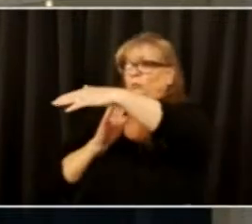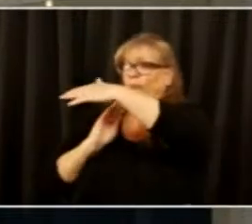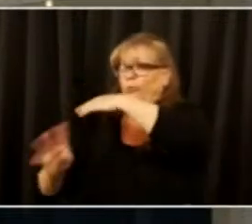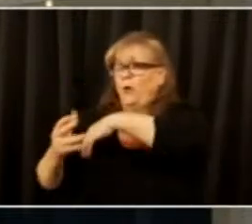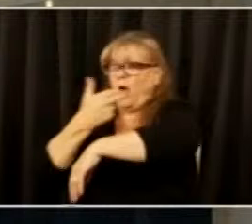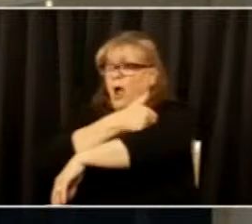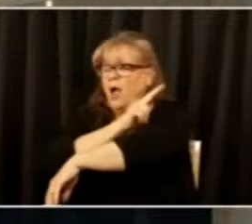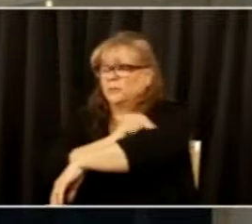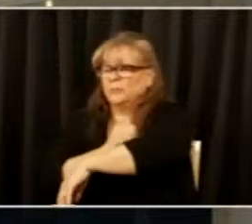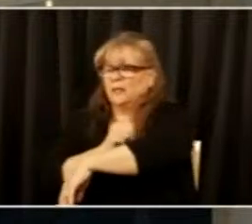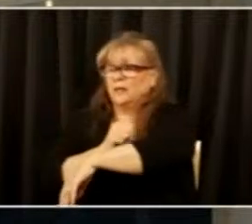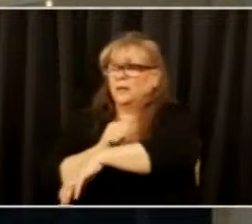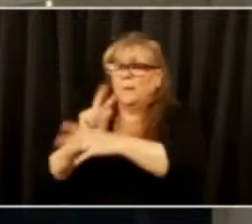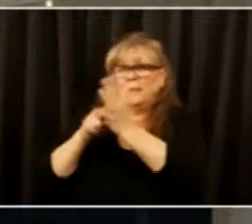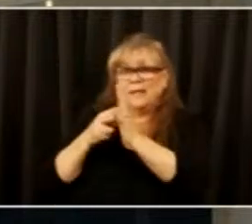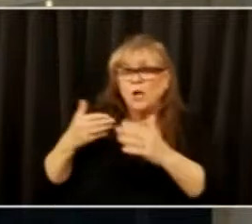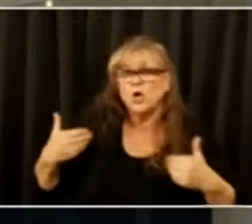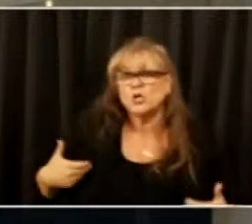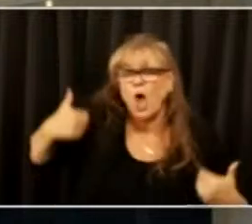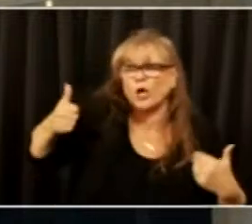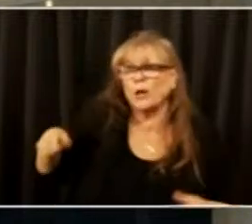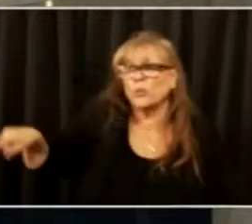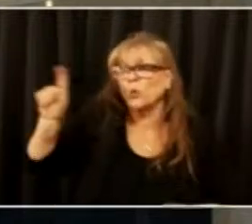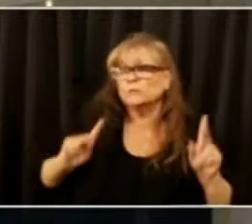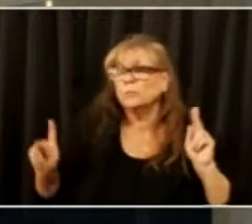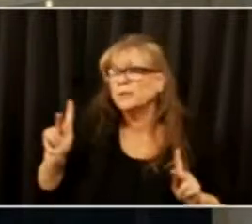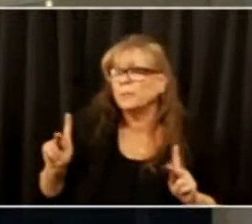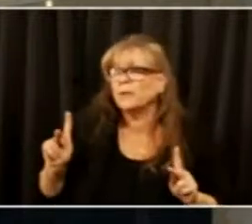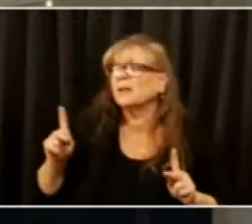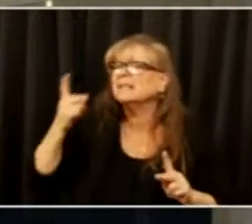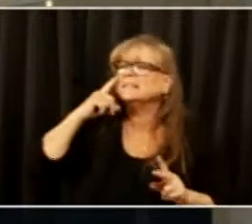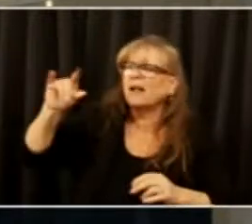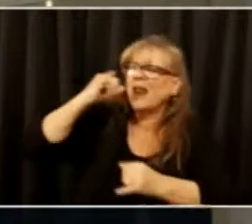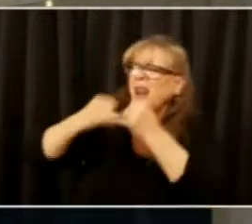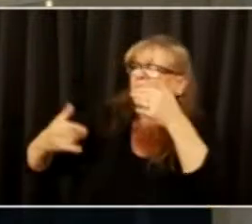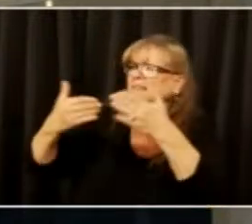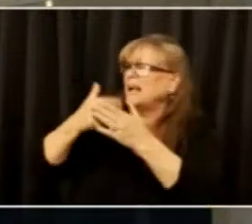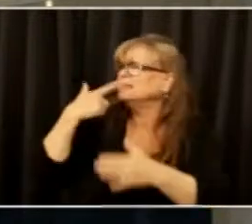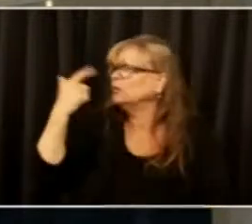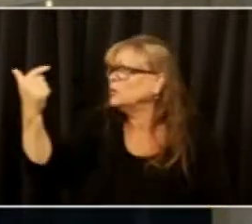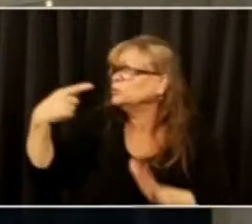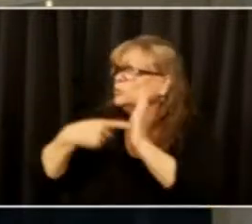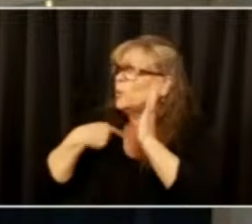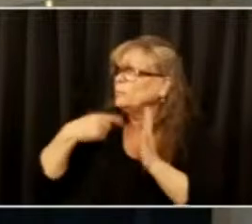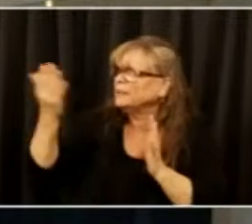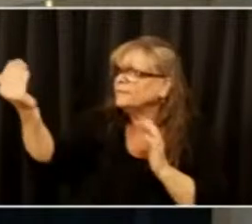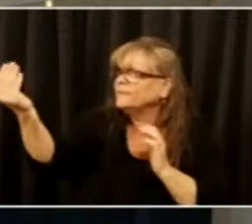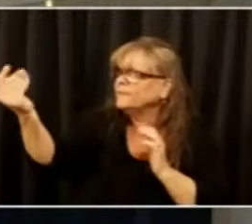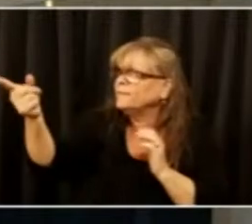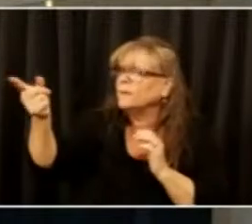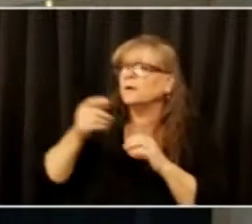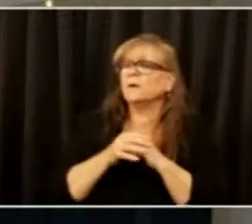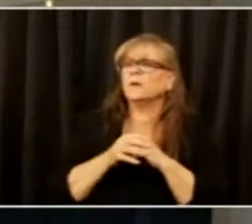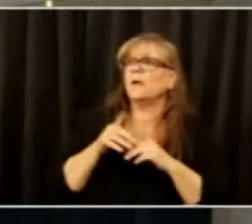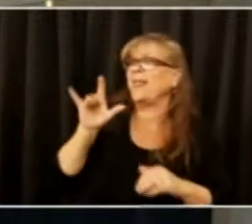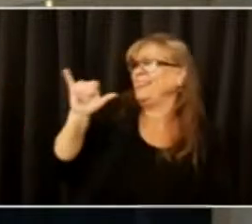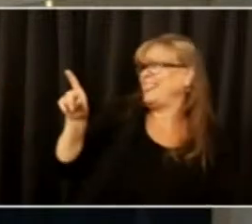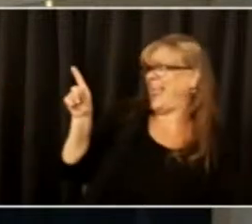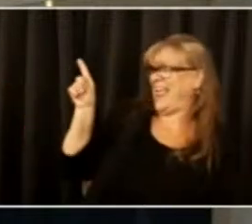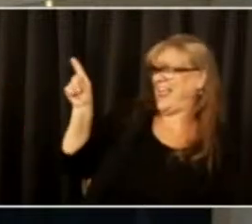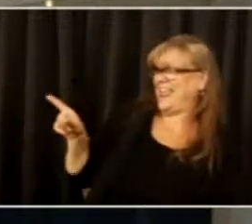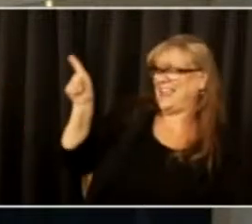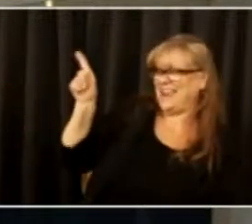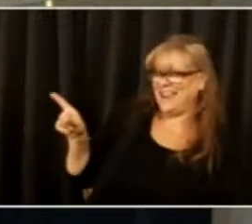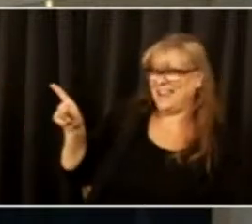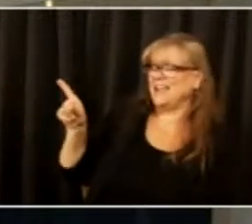up that percentage? Can you just clarify that last slide for me, please? Sure. So that slide was showing you a breakdown of cases that we would now